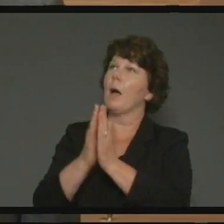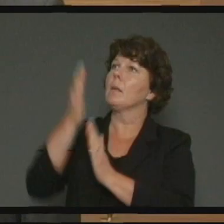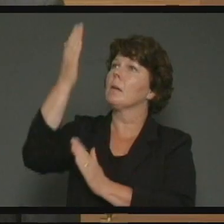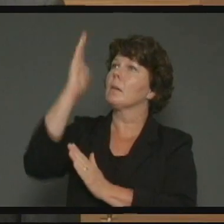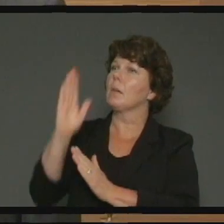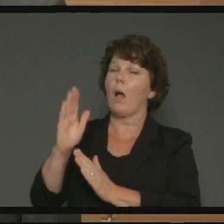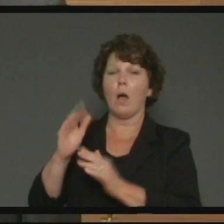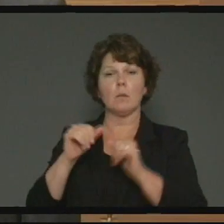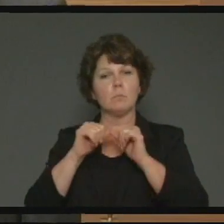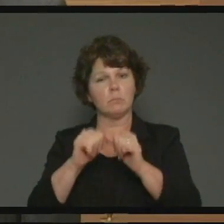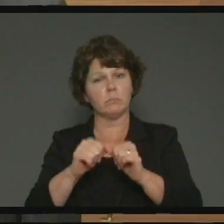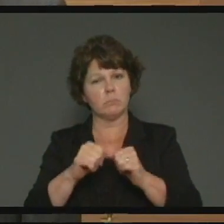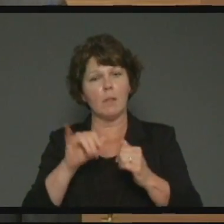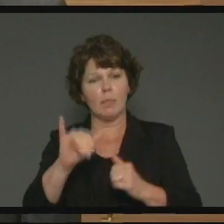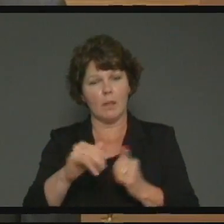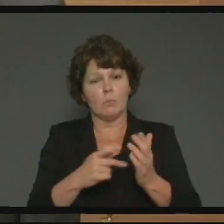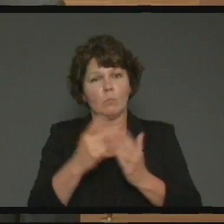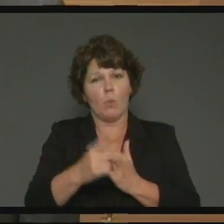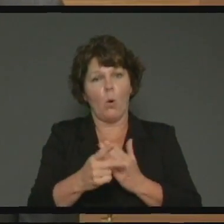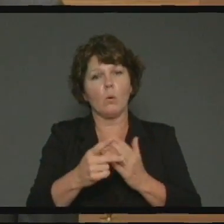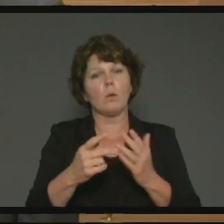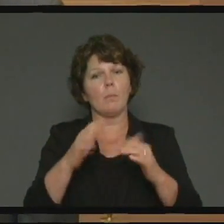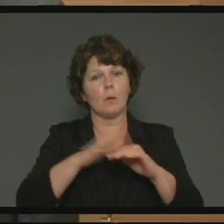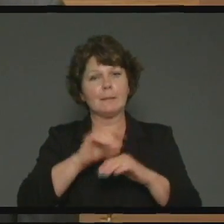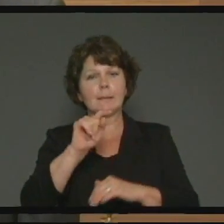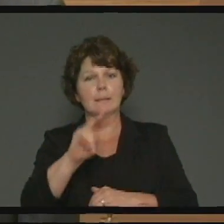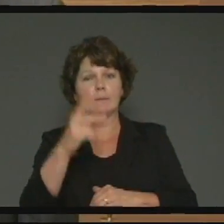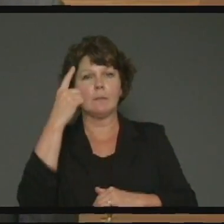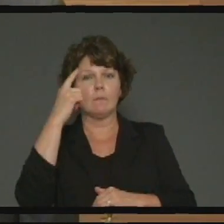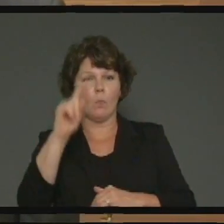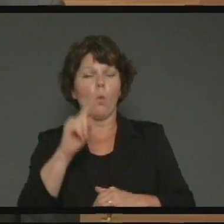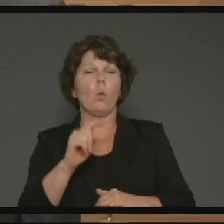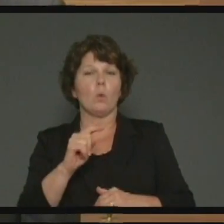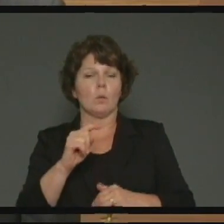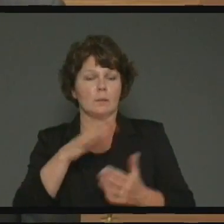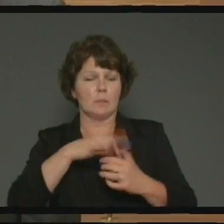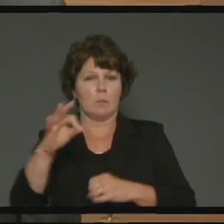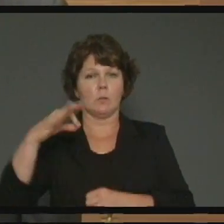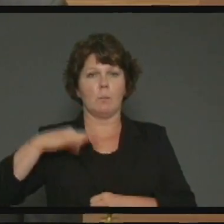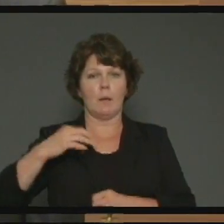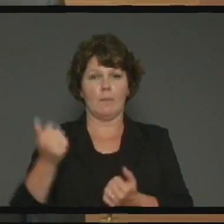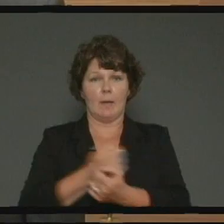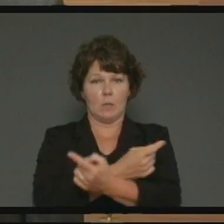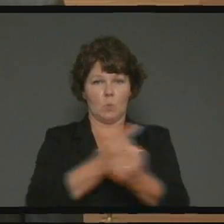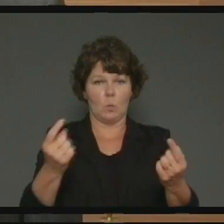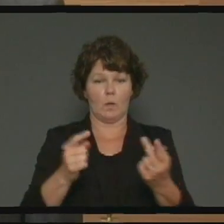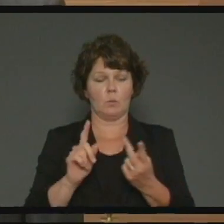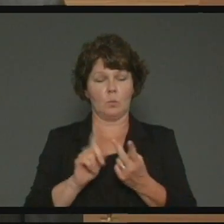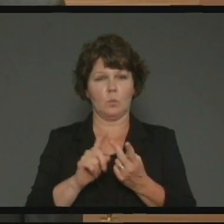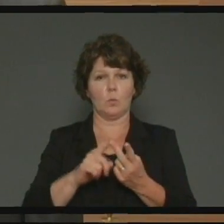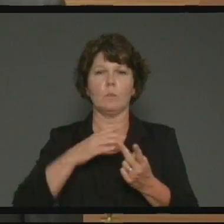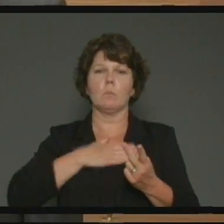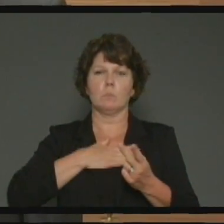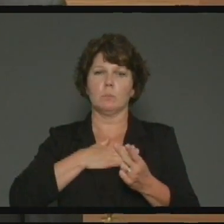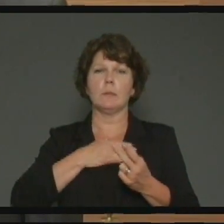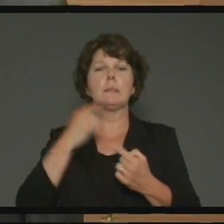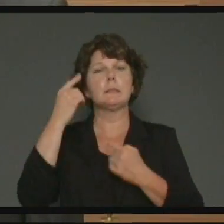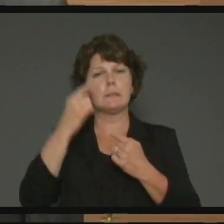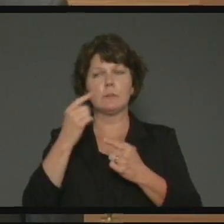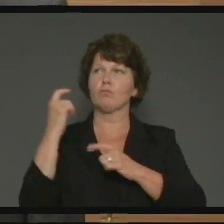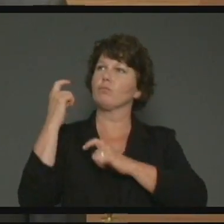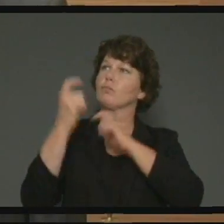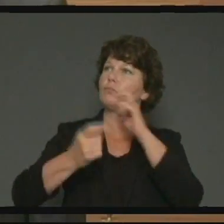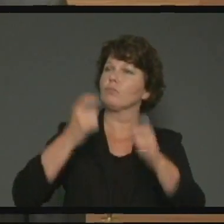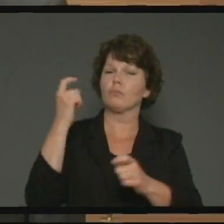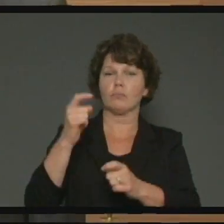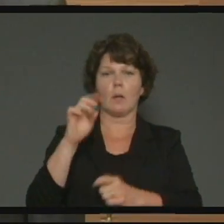God that this program may continue to be broadcast for the spiritual welfare of each of you. Two, please consider giving a gift